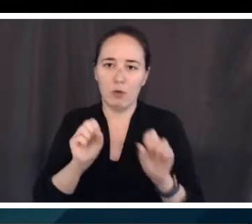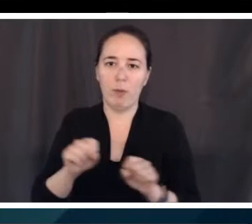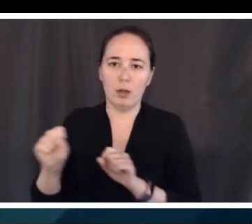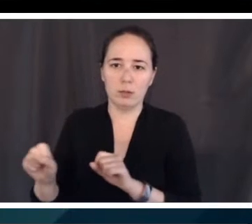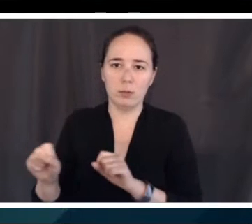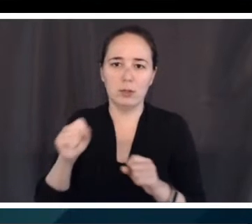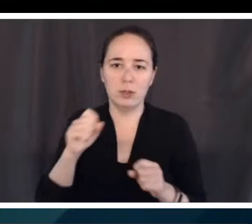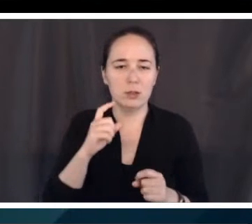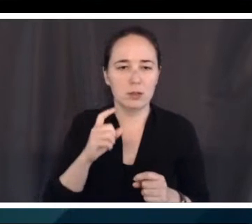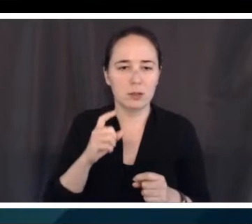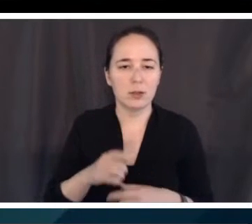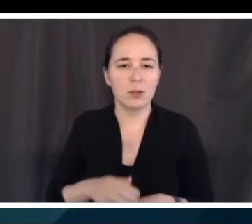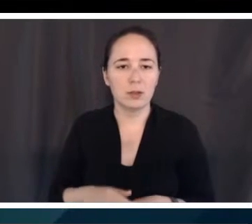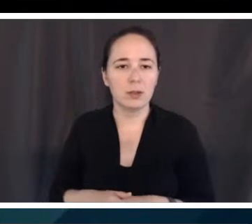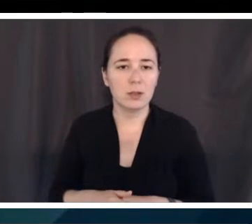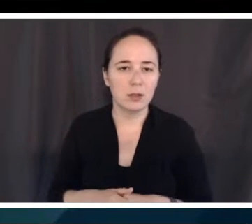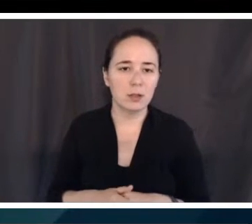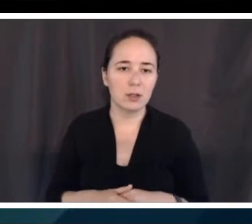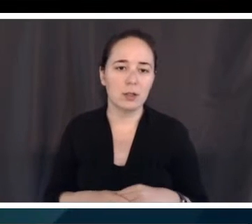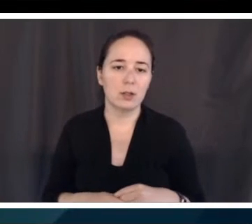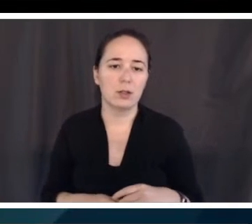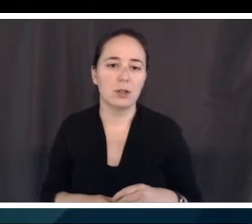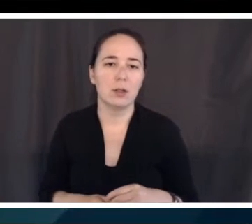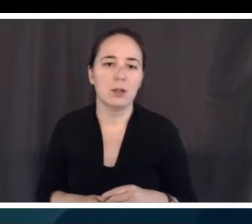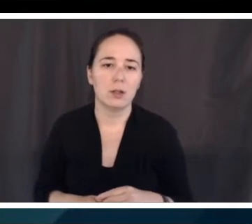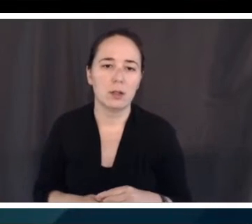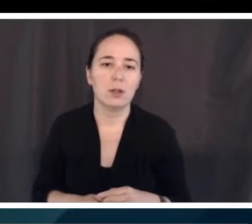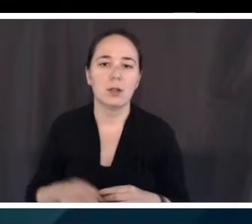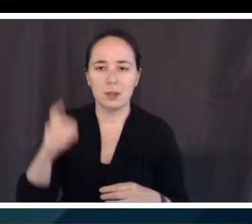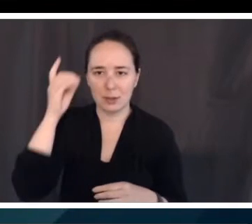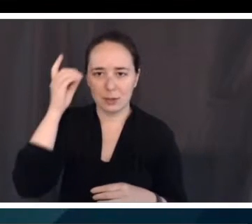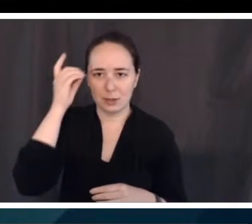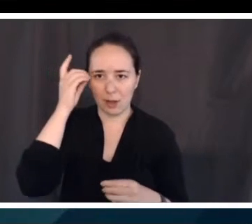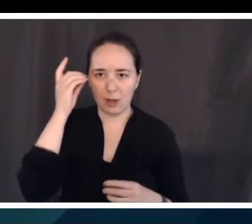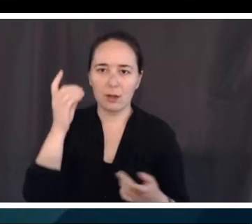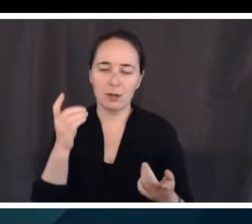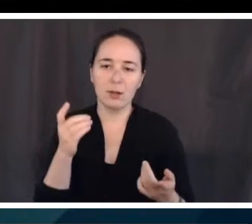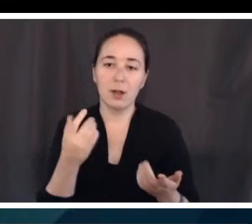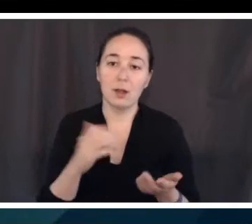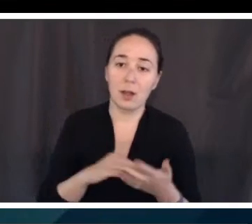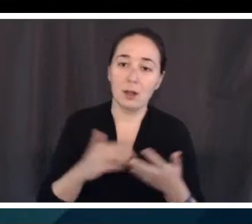It kind of sounds like, I mean, again, this is coming from someone in myself who is